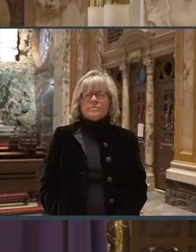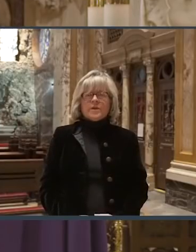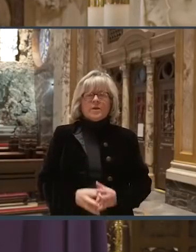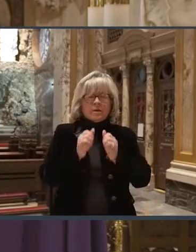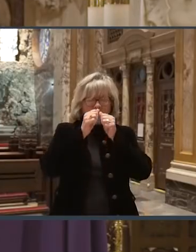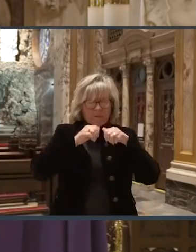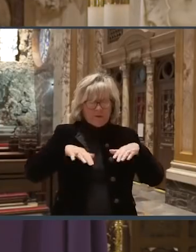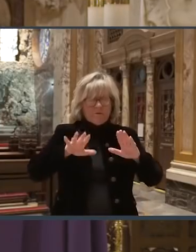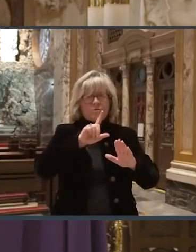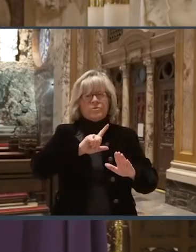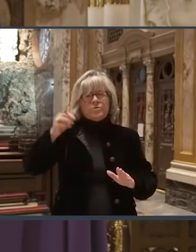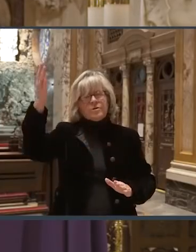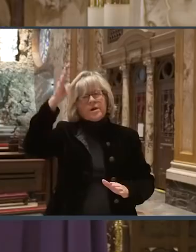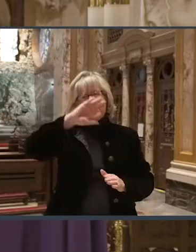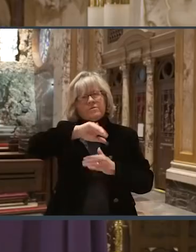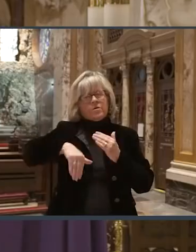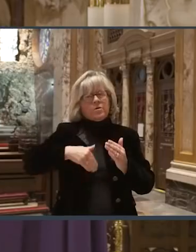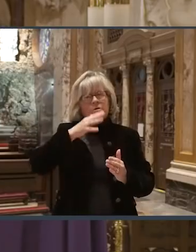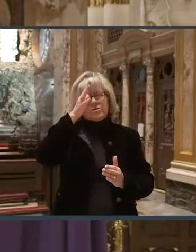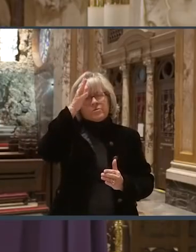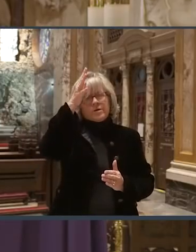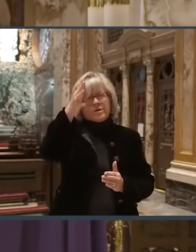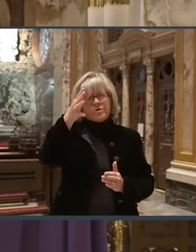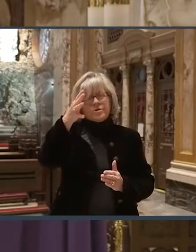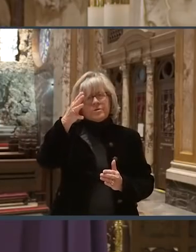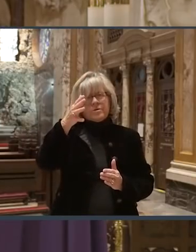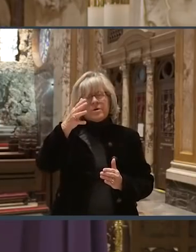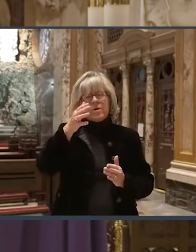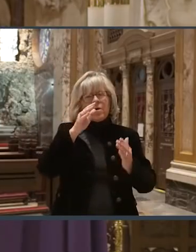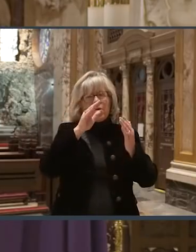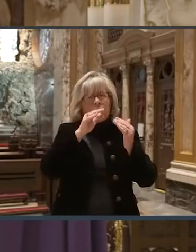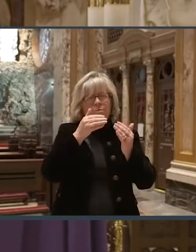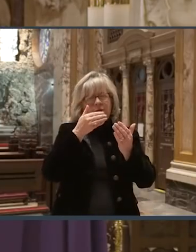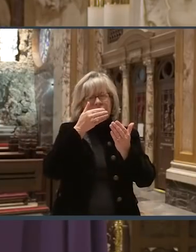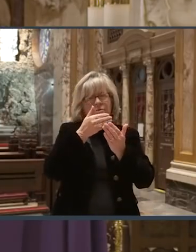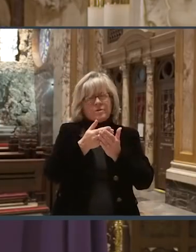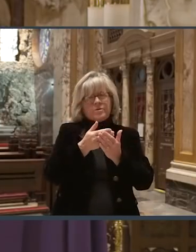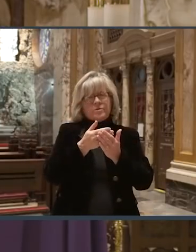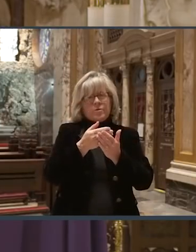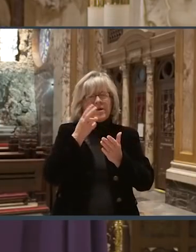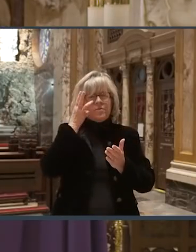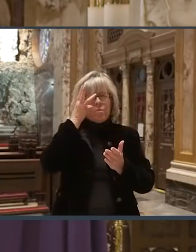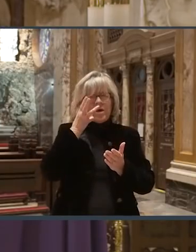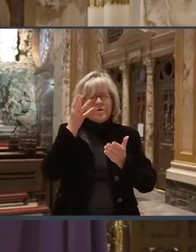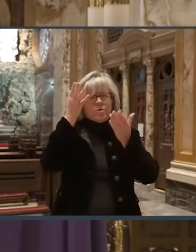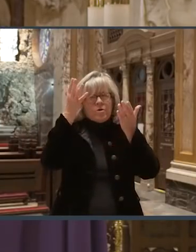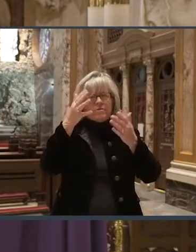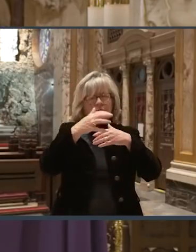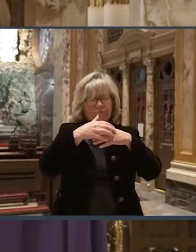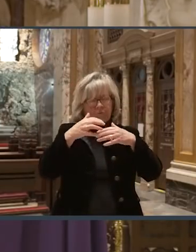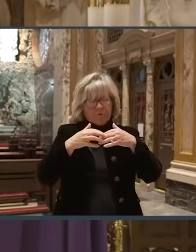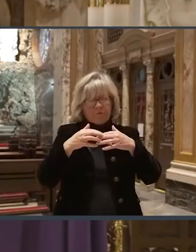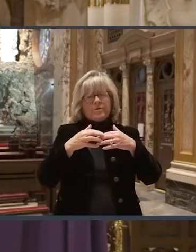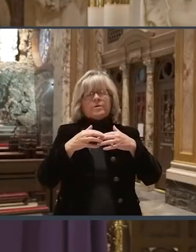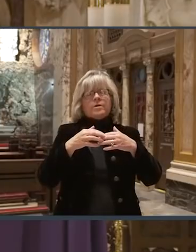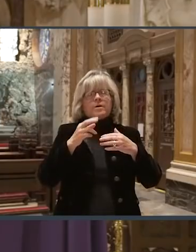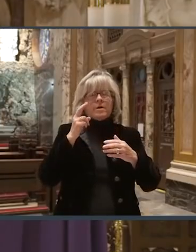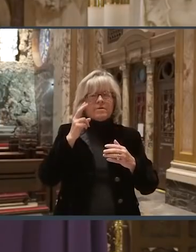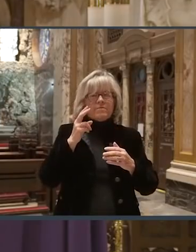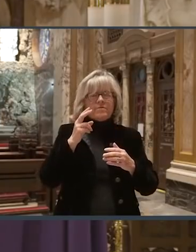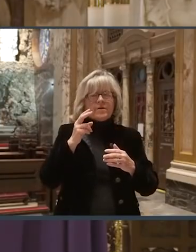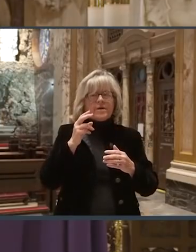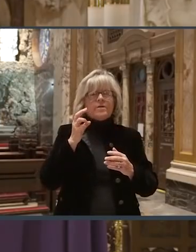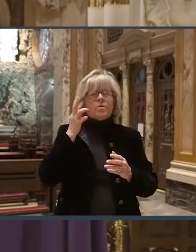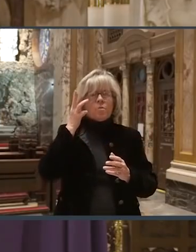And blessed are you, Lord, God of all creation, for through your goodness we have this wine to offer, fruit of the vine and work of human hands. It will become